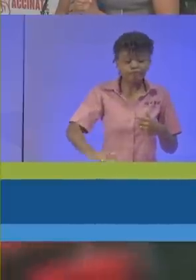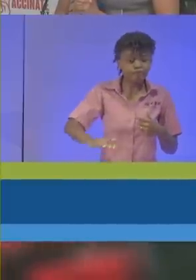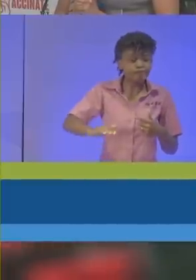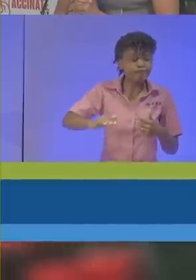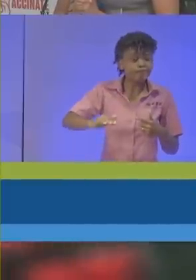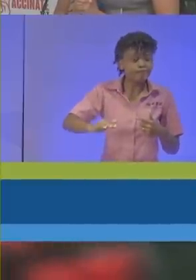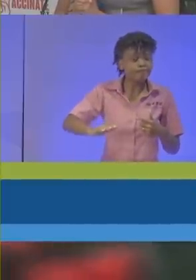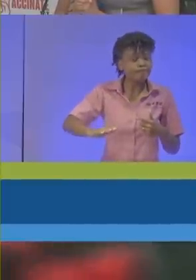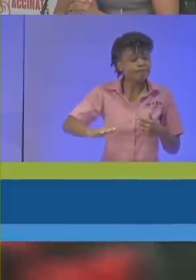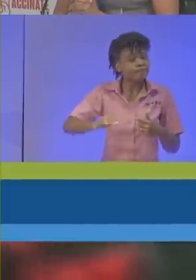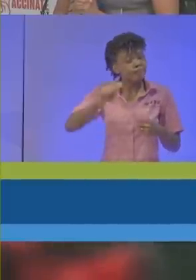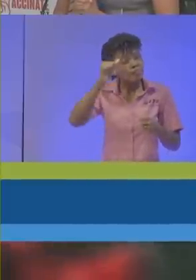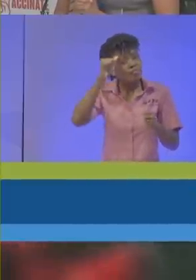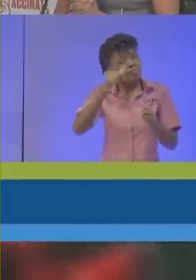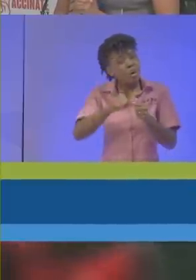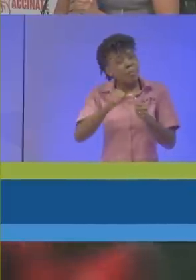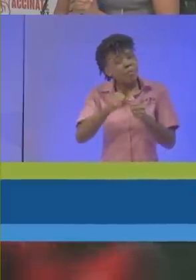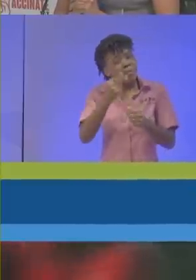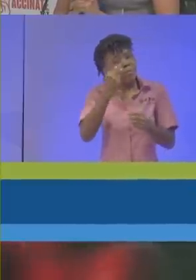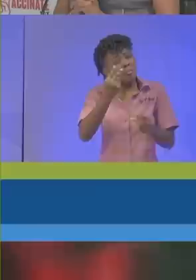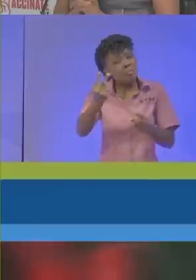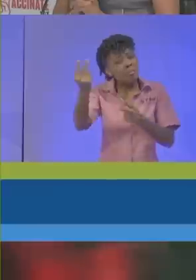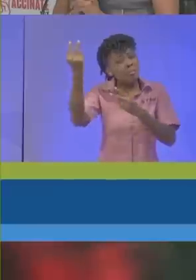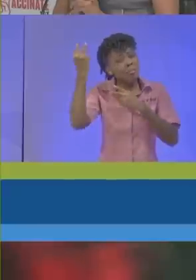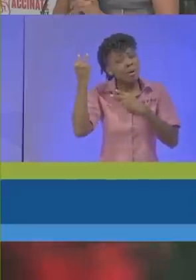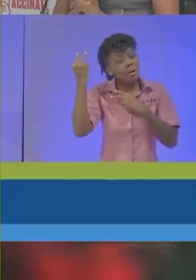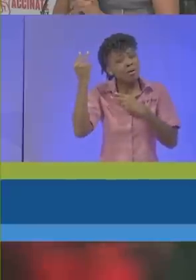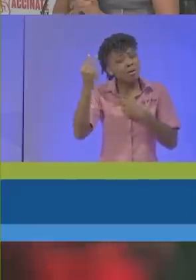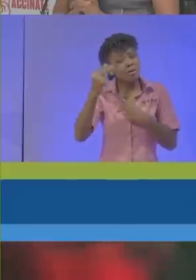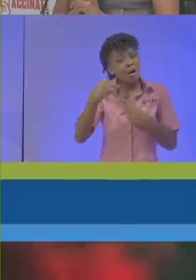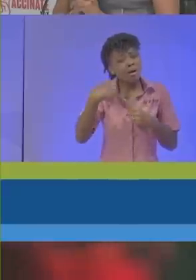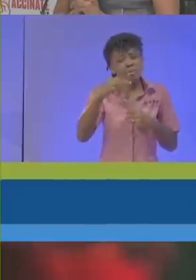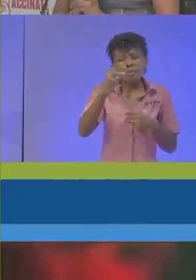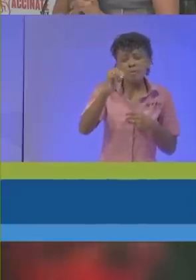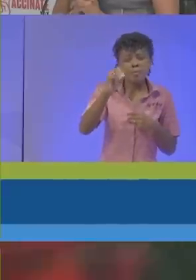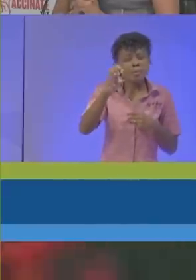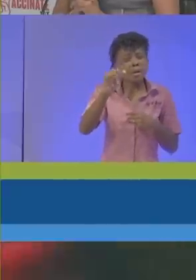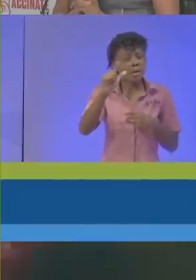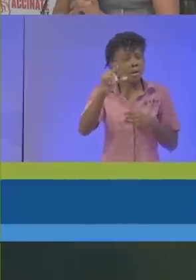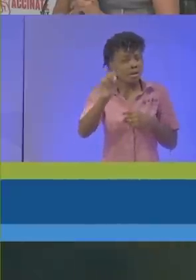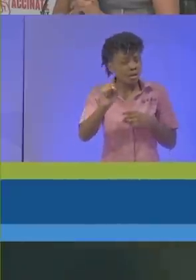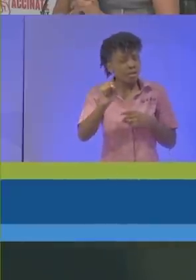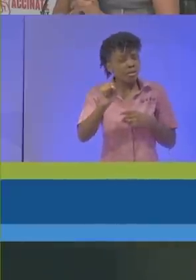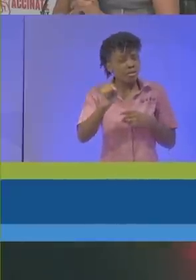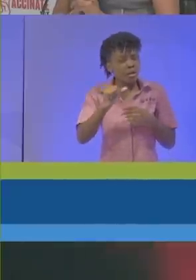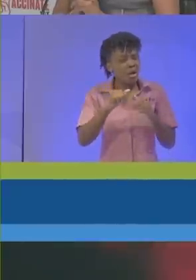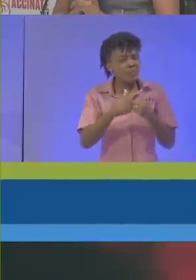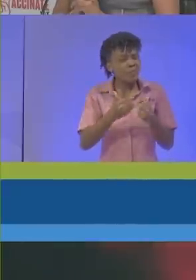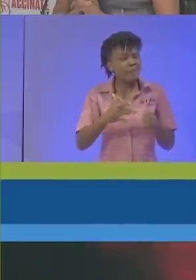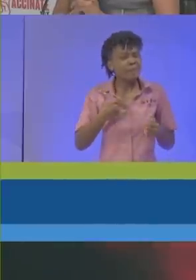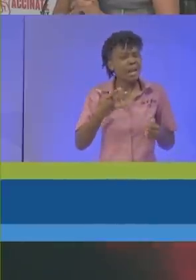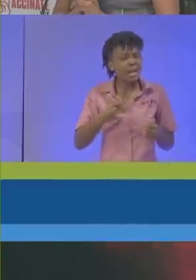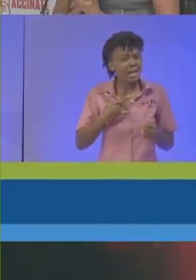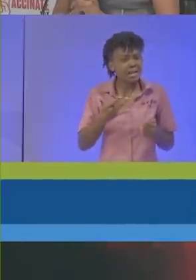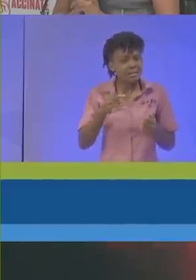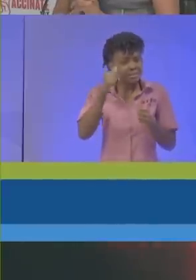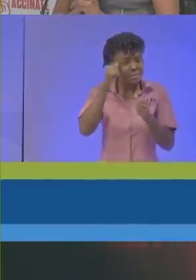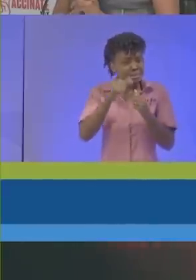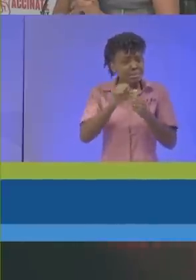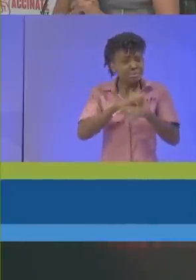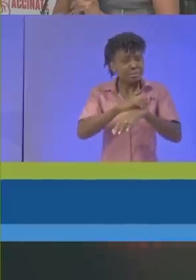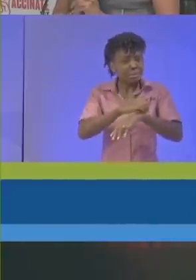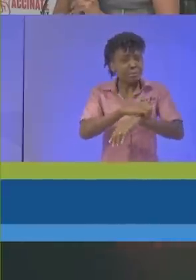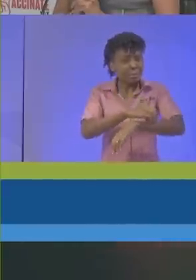measles? Do you remember the pain, the discomfort? Would you want your child to experience that pain